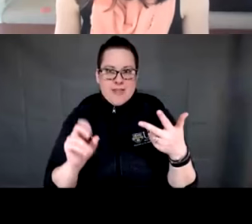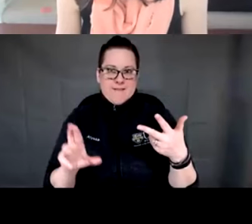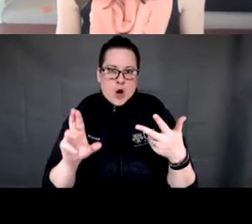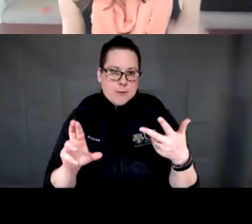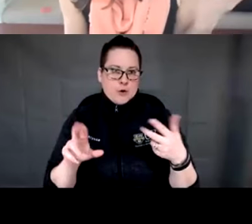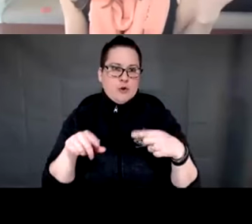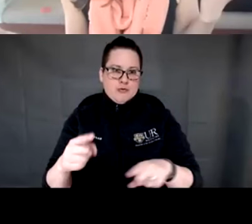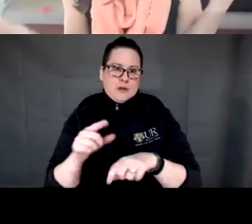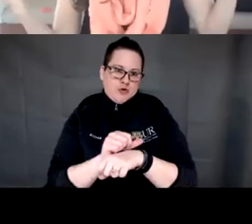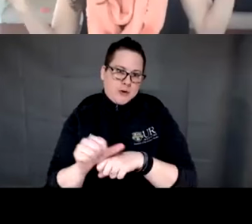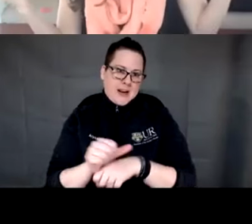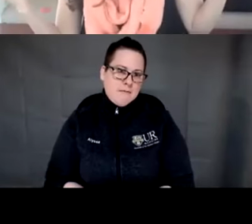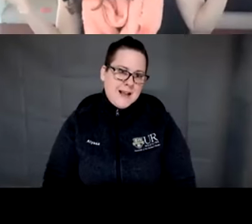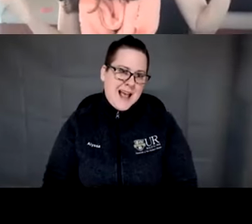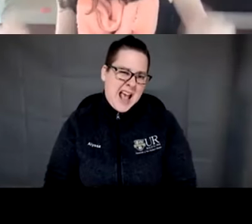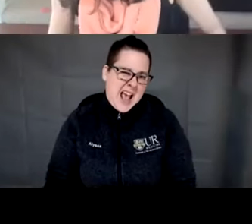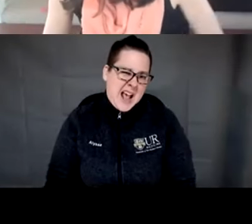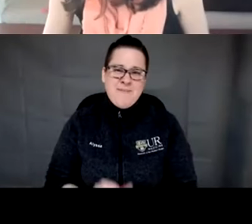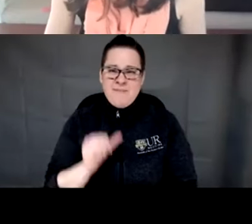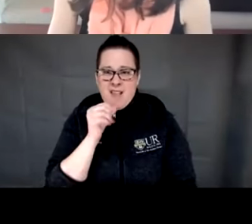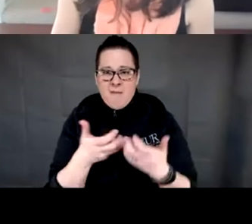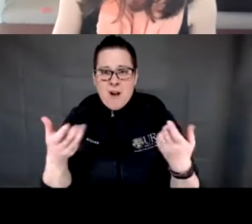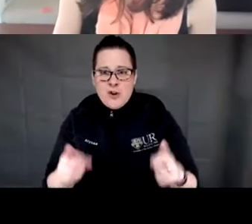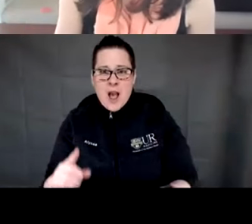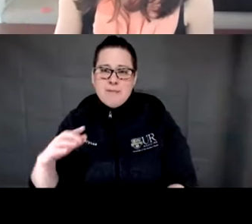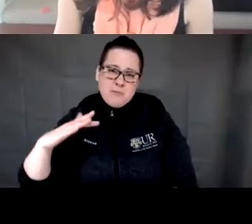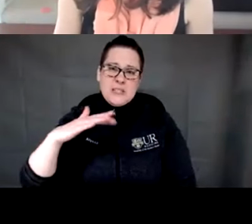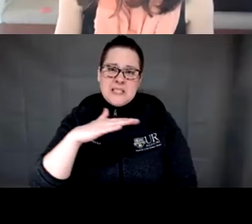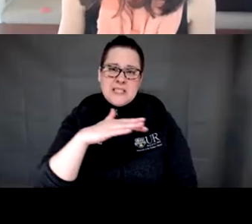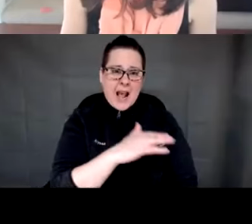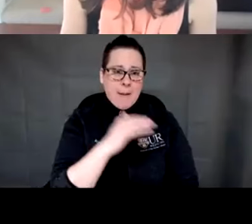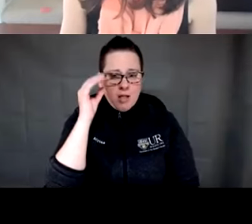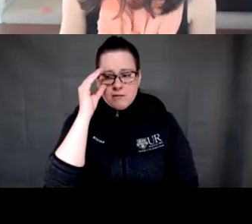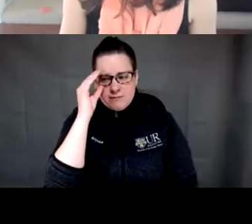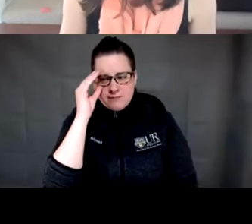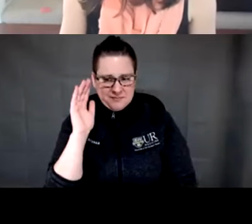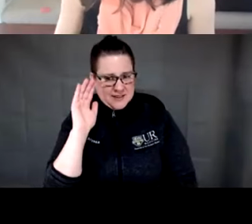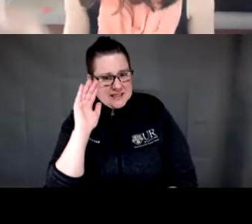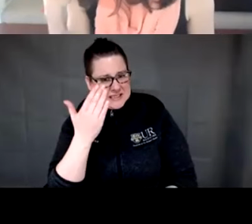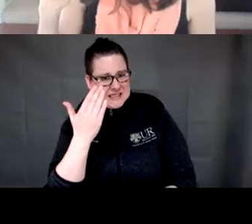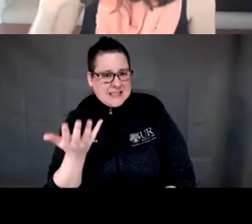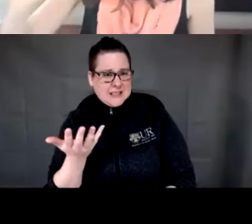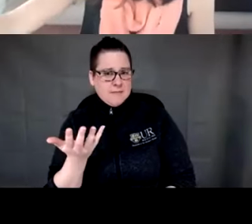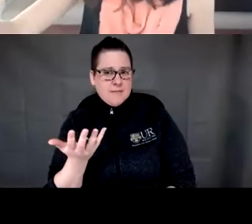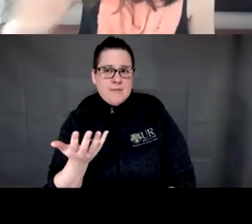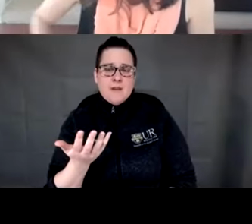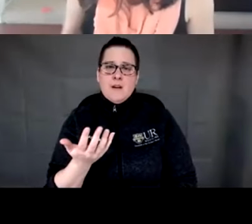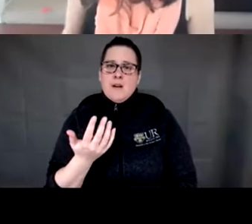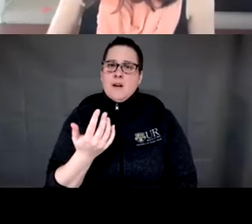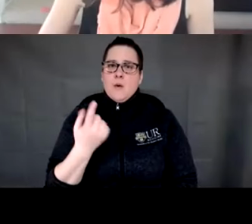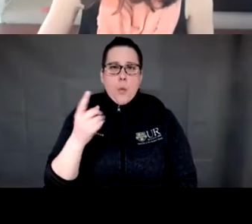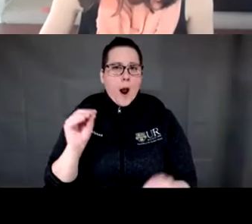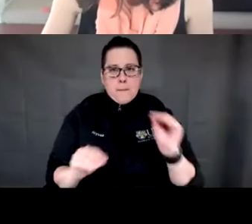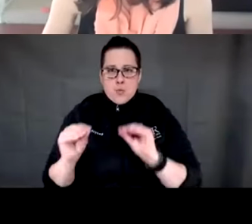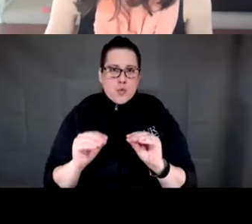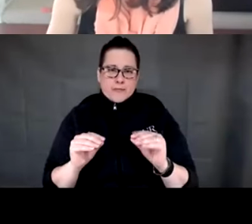days. And not much happened really. It's pretty stable over time. So it seemed like basically a given movement, it kind of packs the same